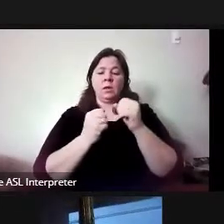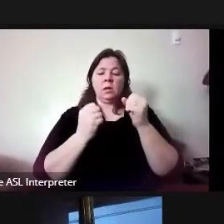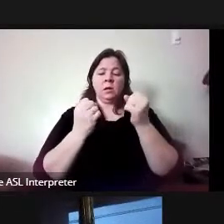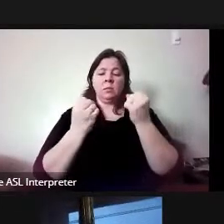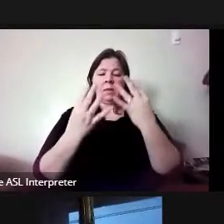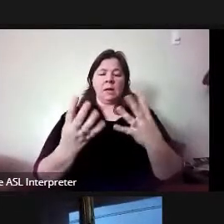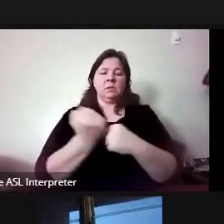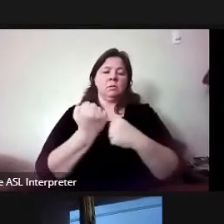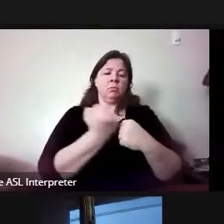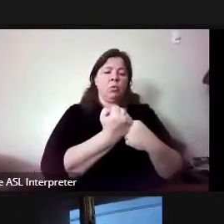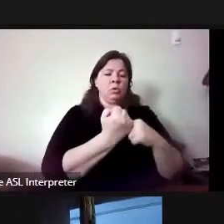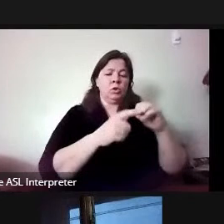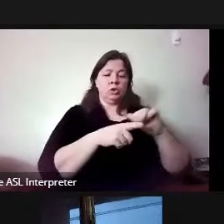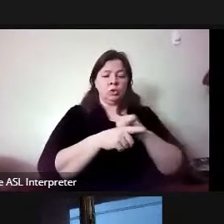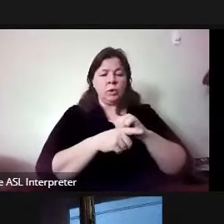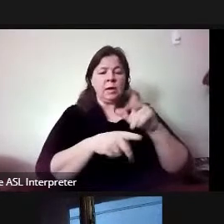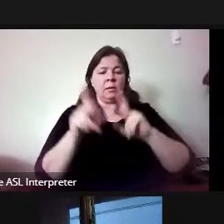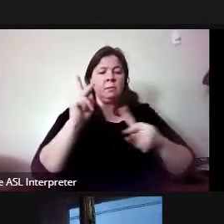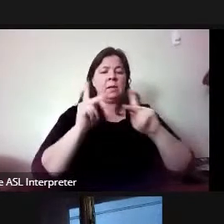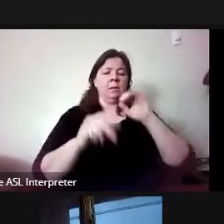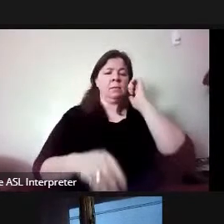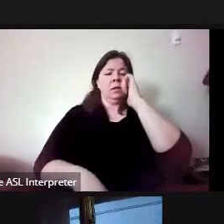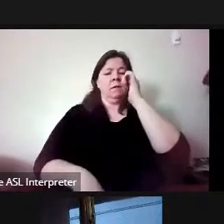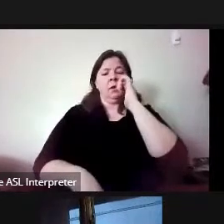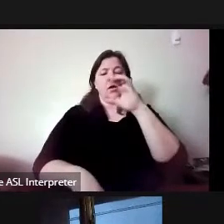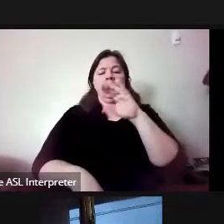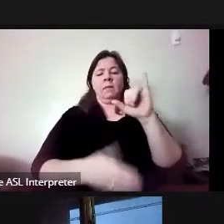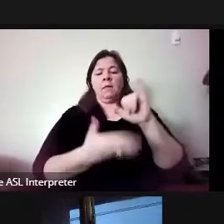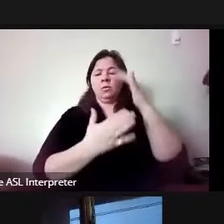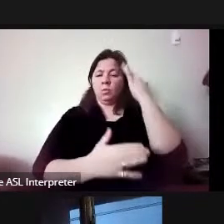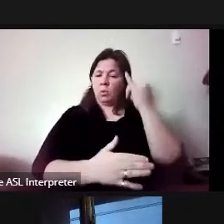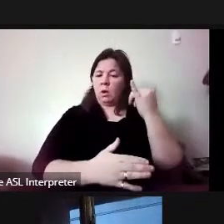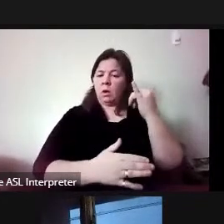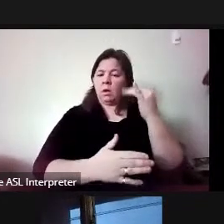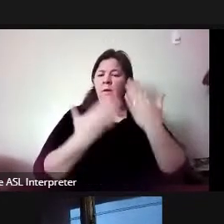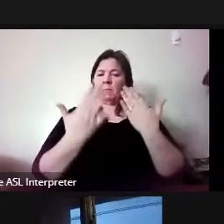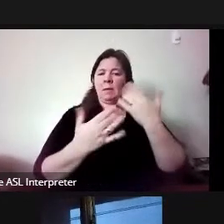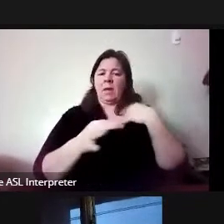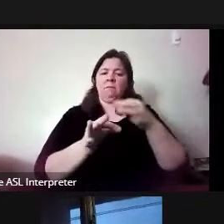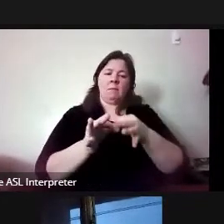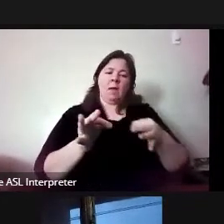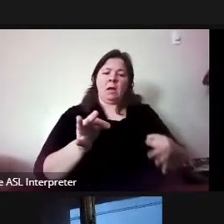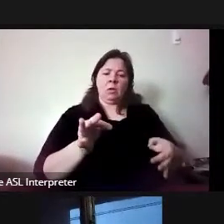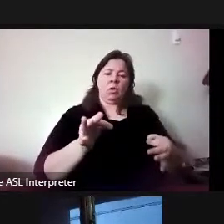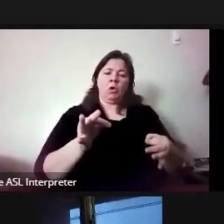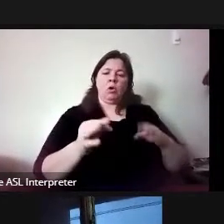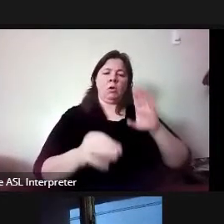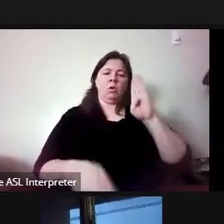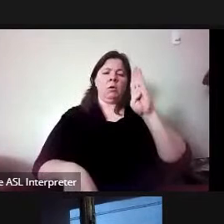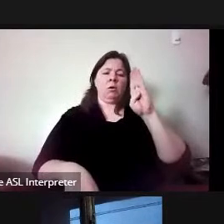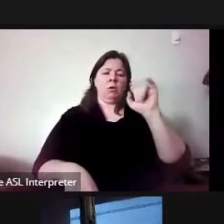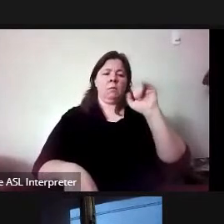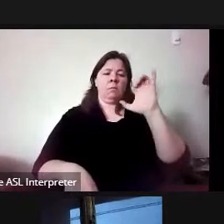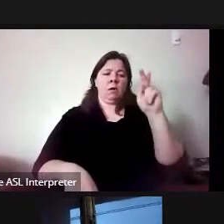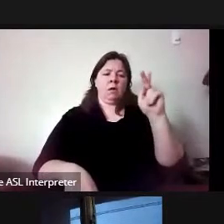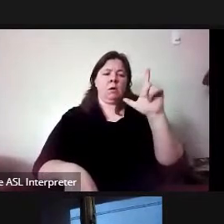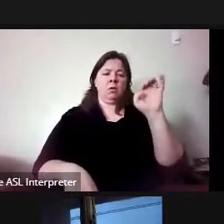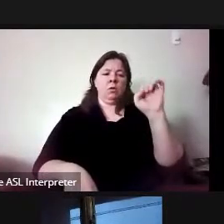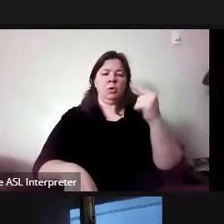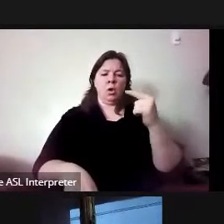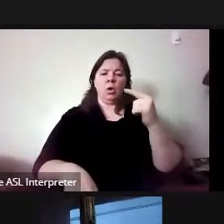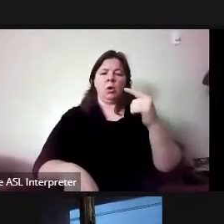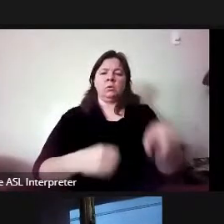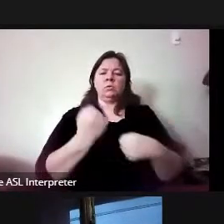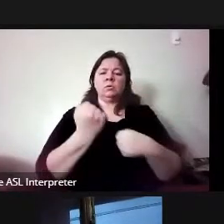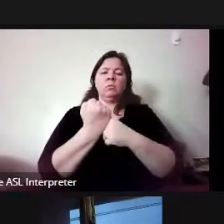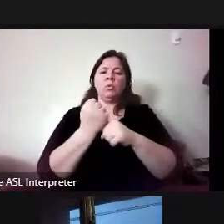in. We're training those people daily, and that's why there might be a bit of a backlog at the moment with support issues, but just give it some